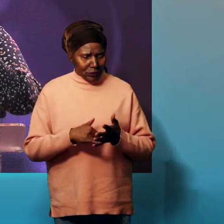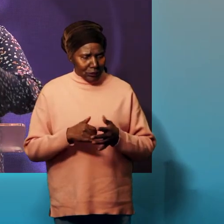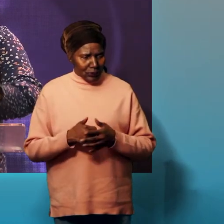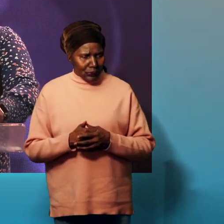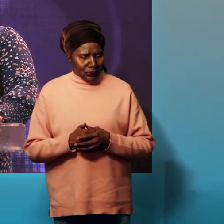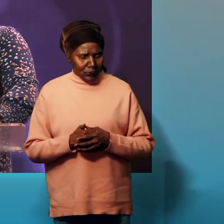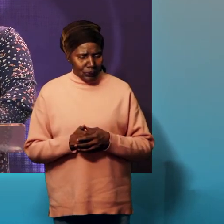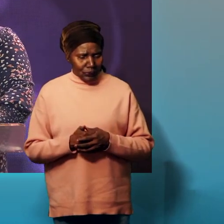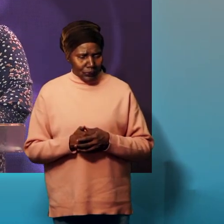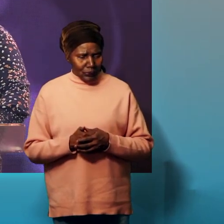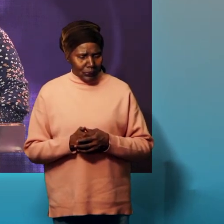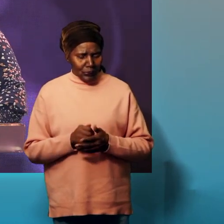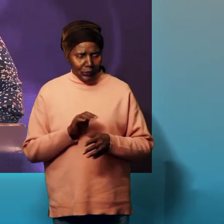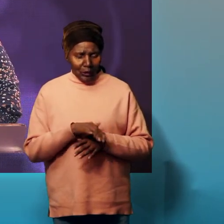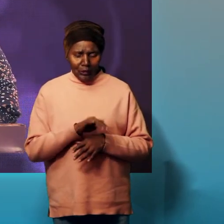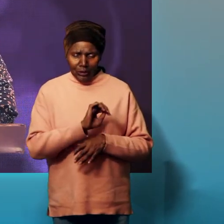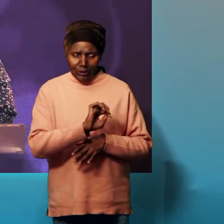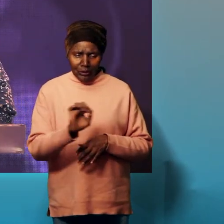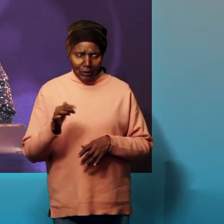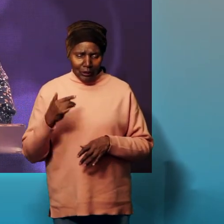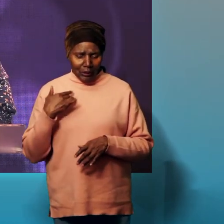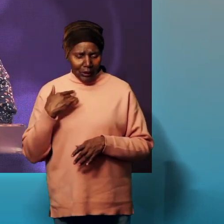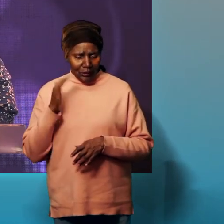over your lives at home.